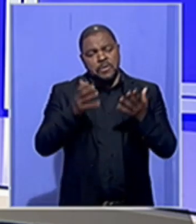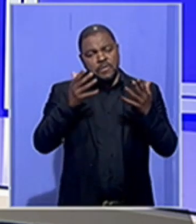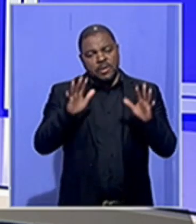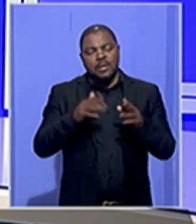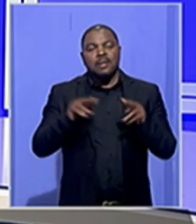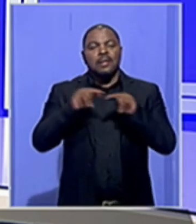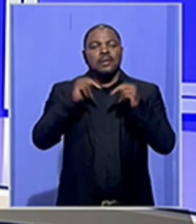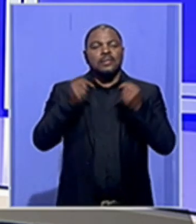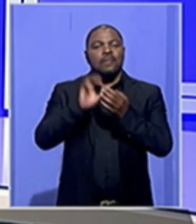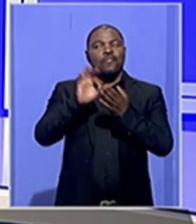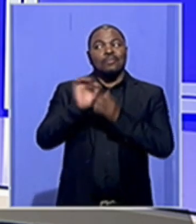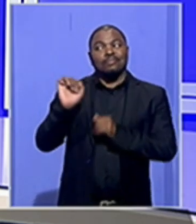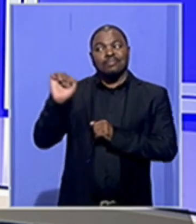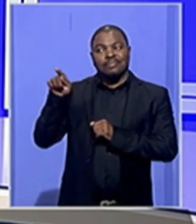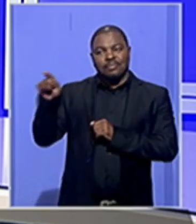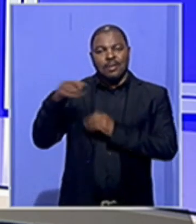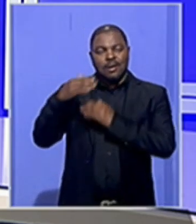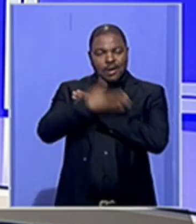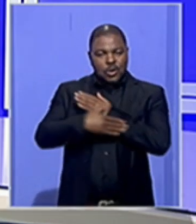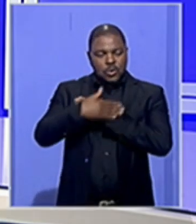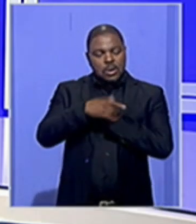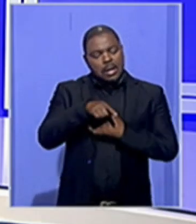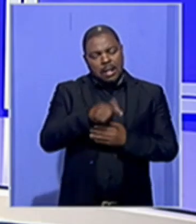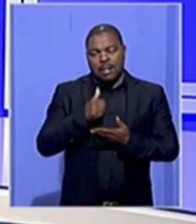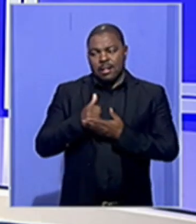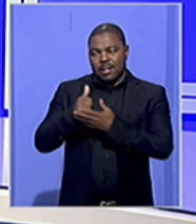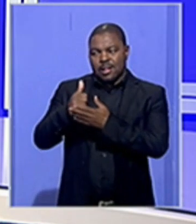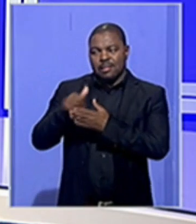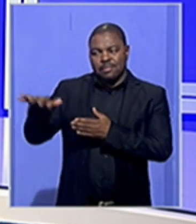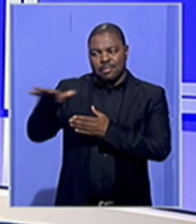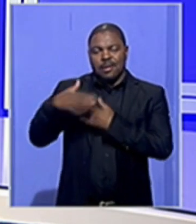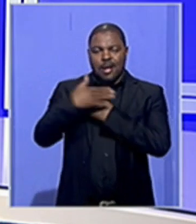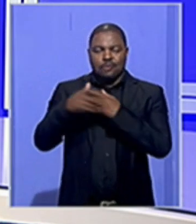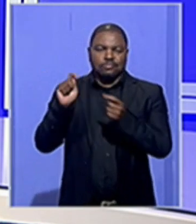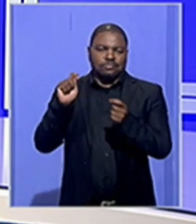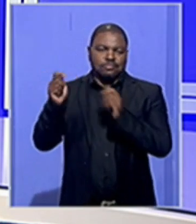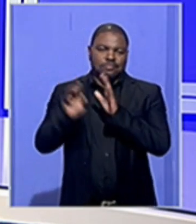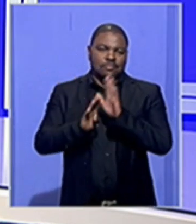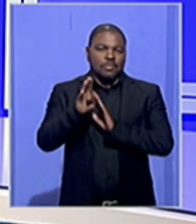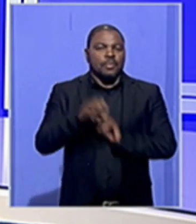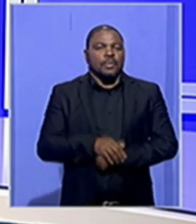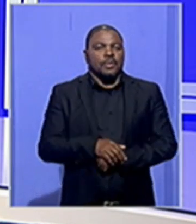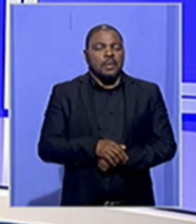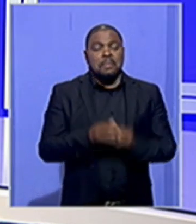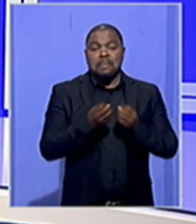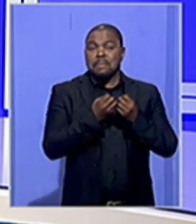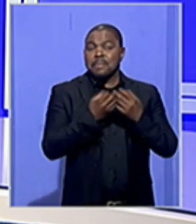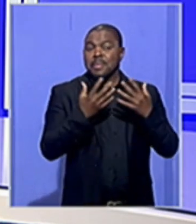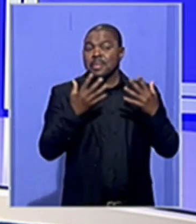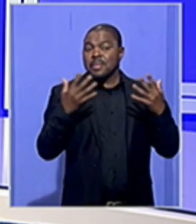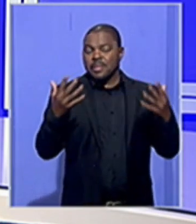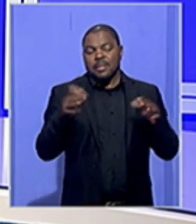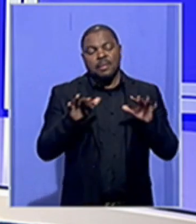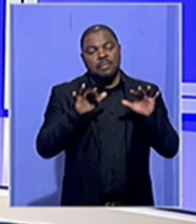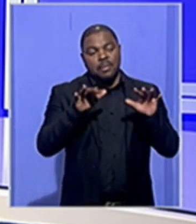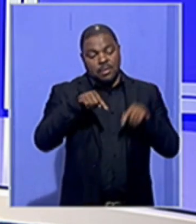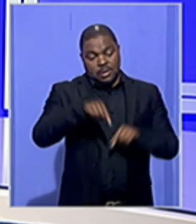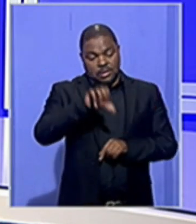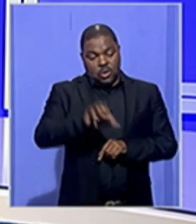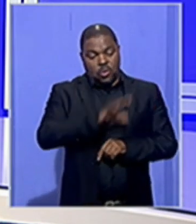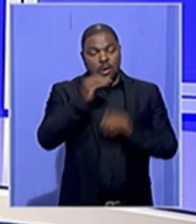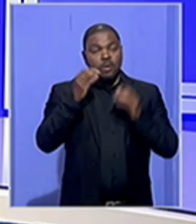naga eo tsa monongwaga di ka tlisa diphetogo. Se ka nako eo diketekete tsa bona go ralala diteišene mo nageng